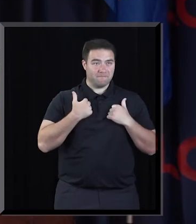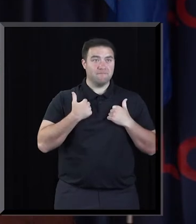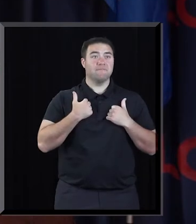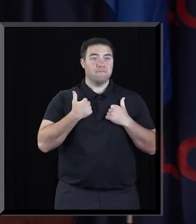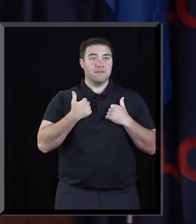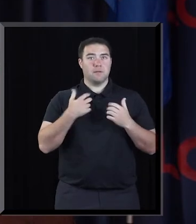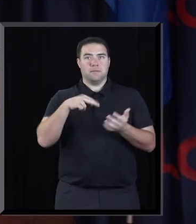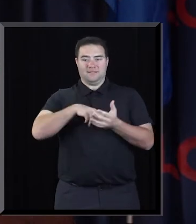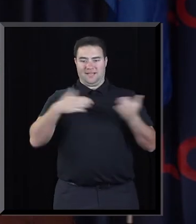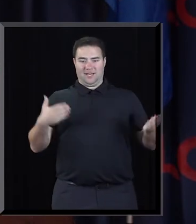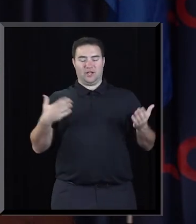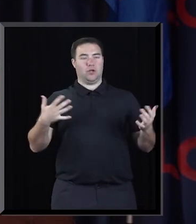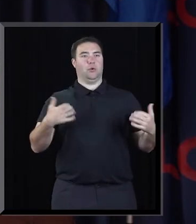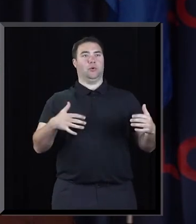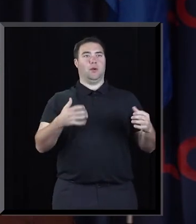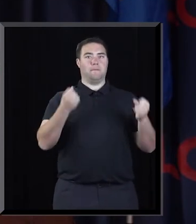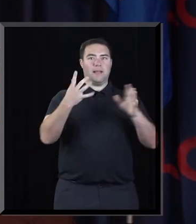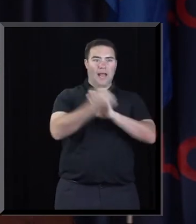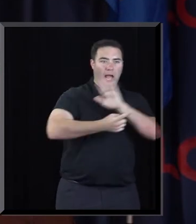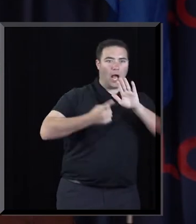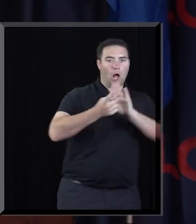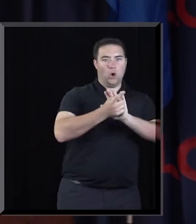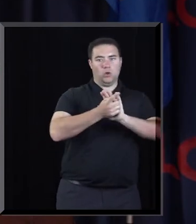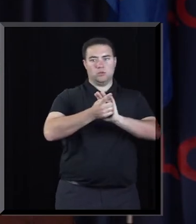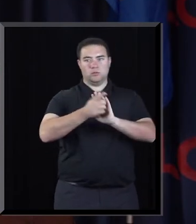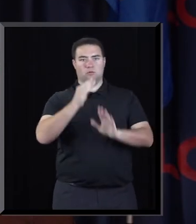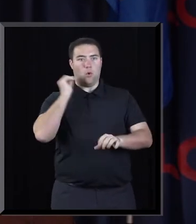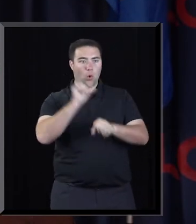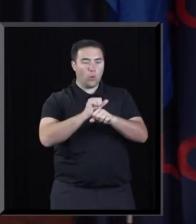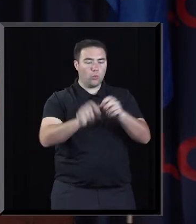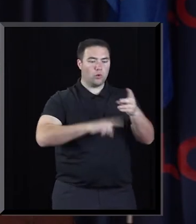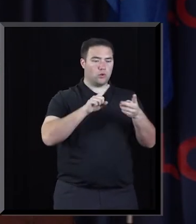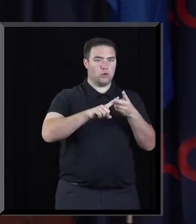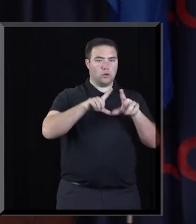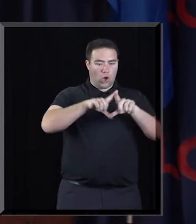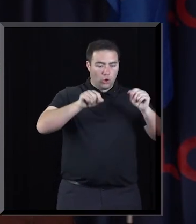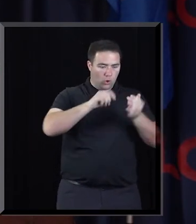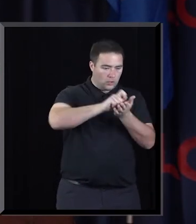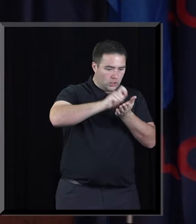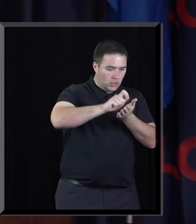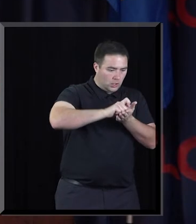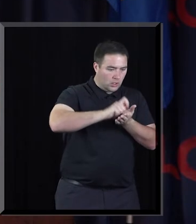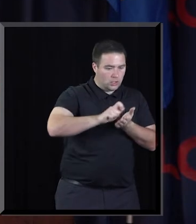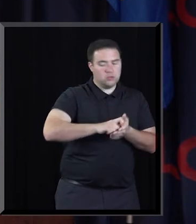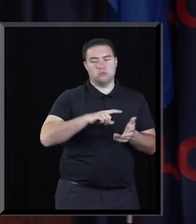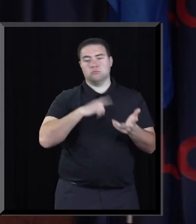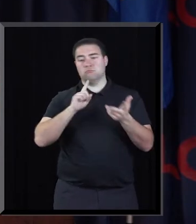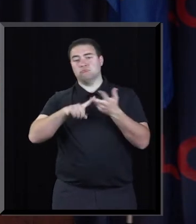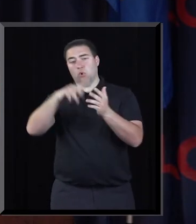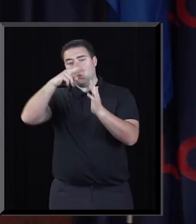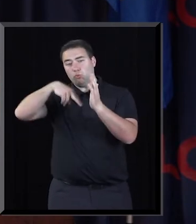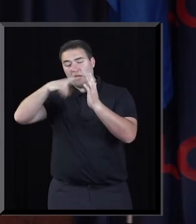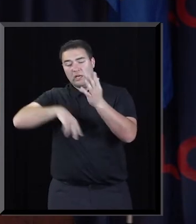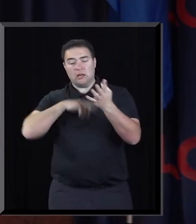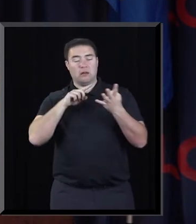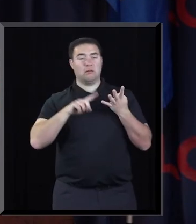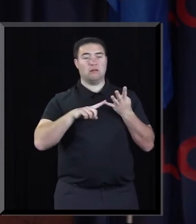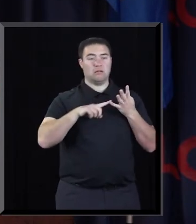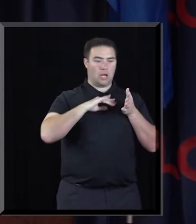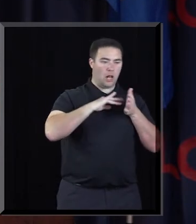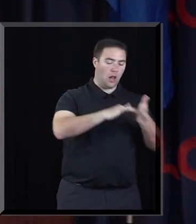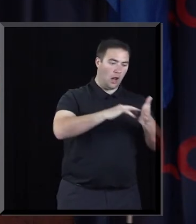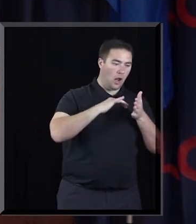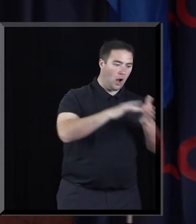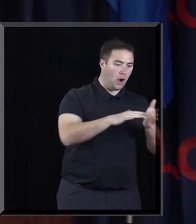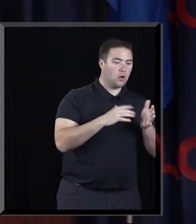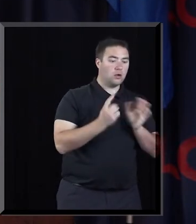It was worth the countless hours doing homework, making note cards, reading, and studying. It makes all those moments that we missed out